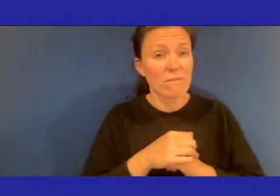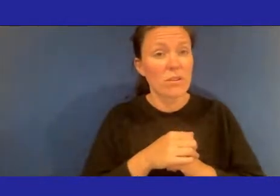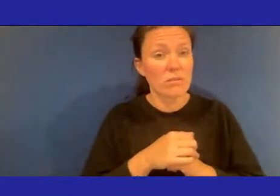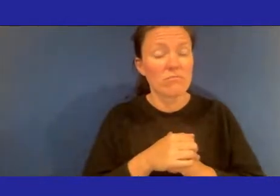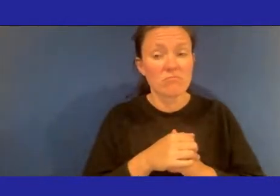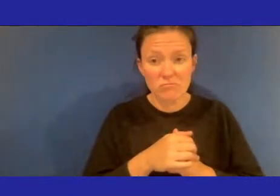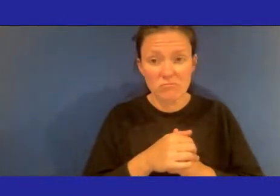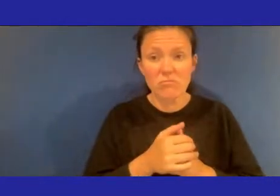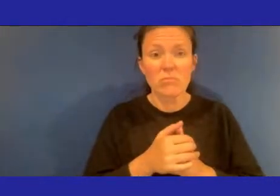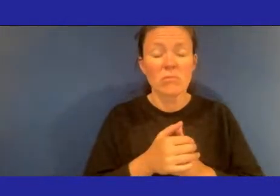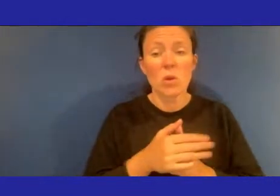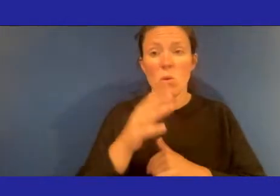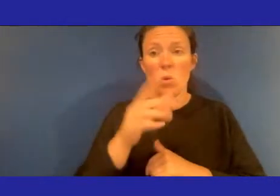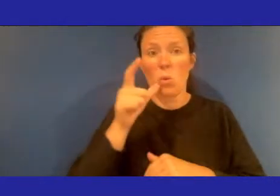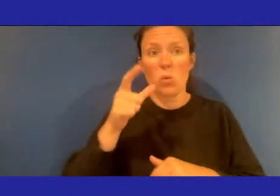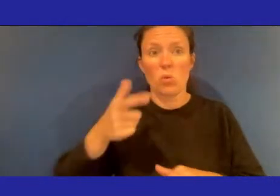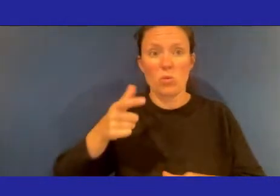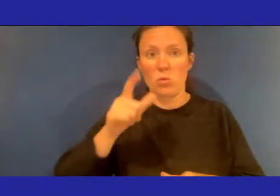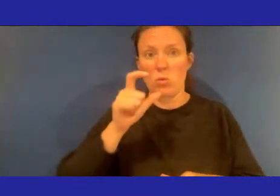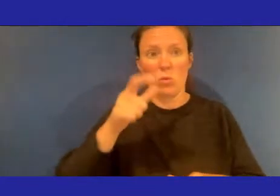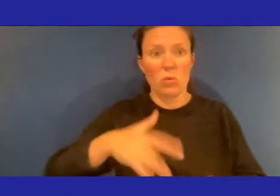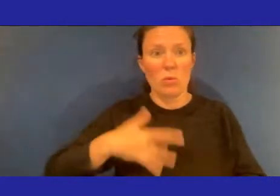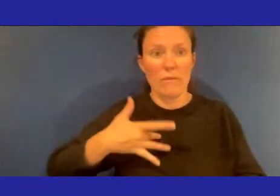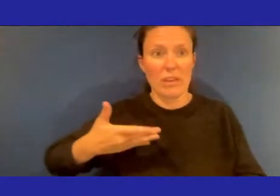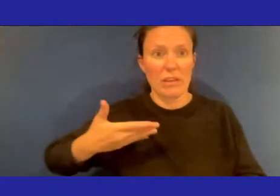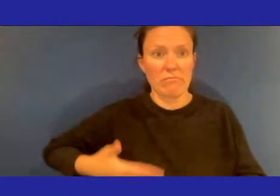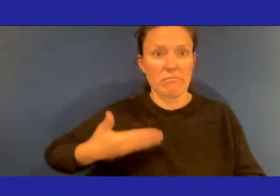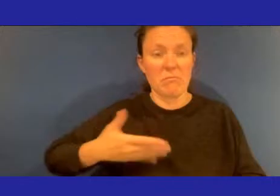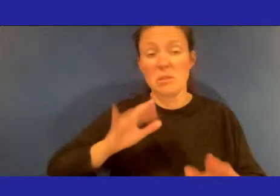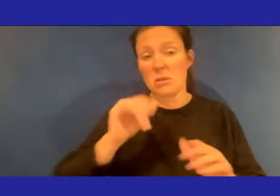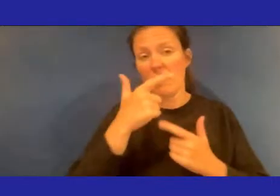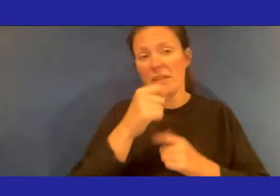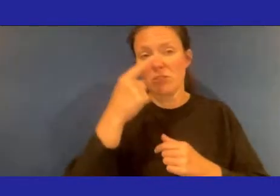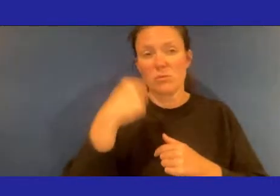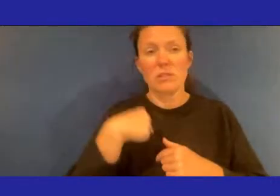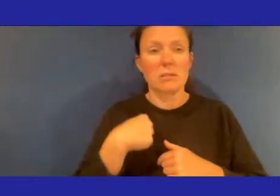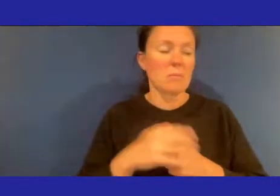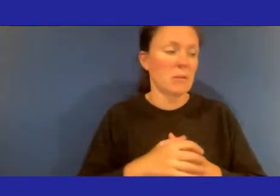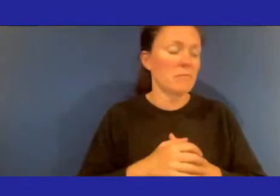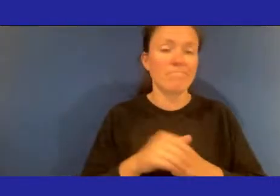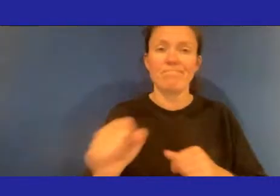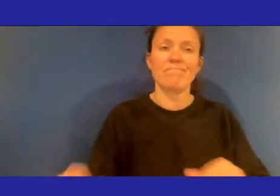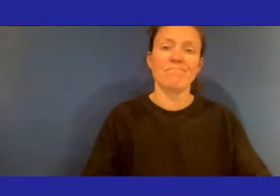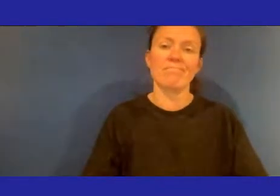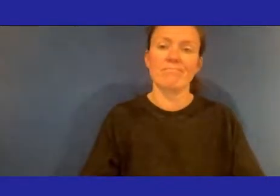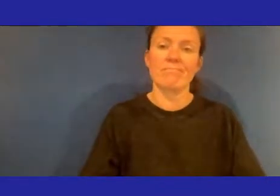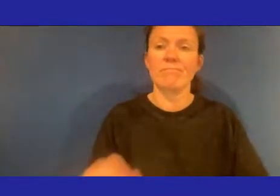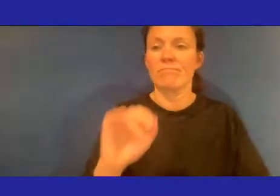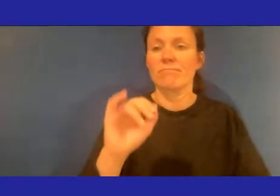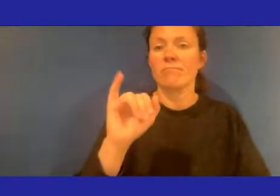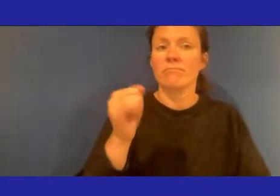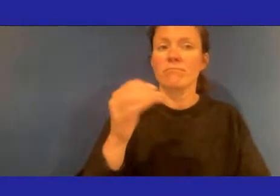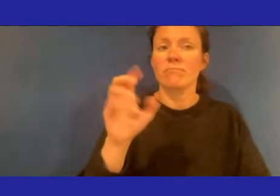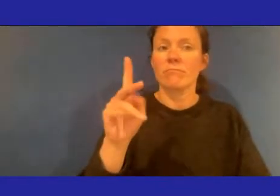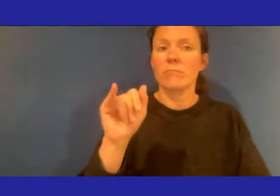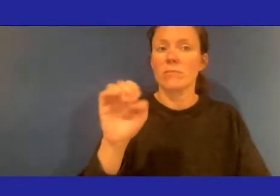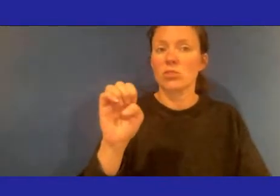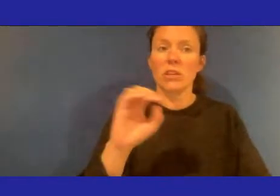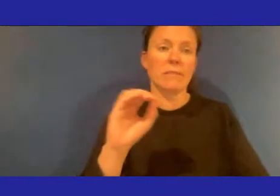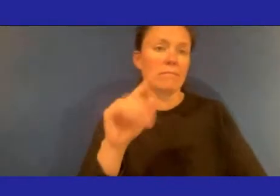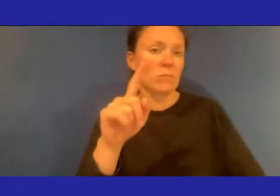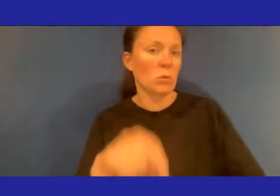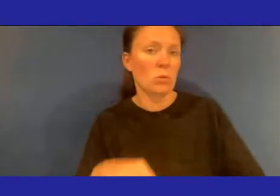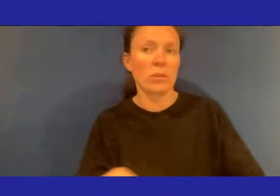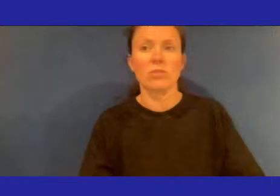you are at that moment. But it's fascinating. Thank you. Jackie Road? No questions. Thank